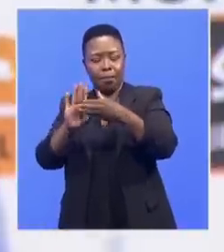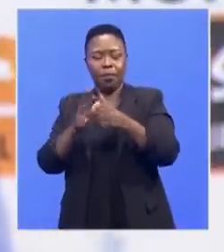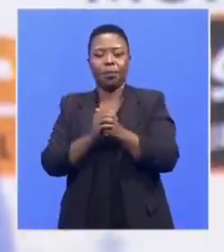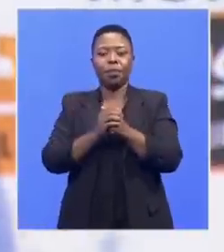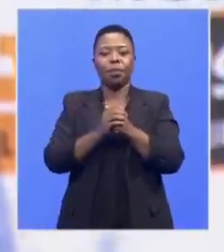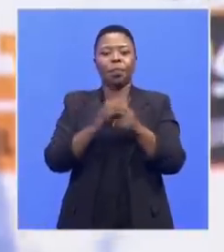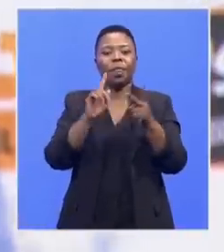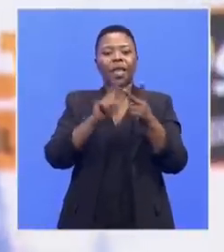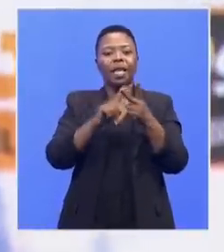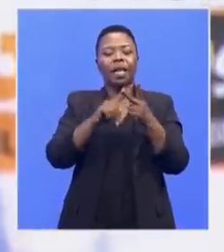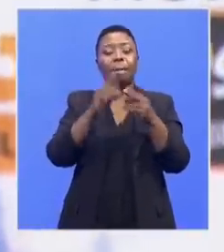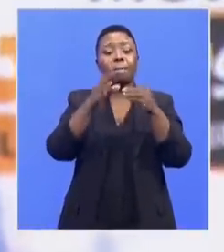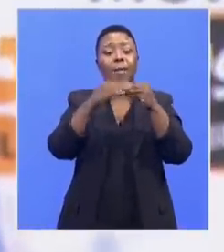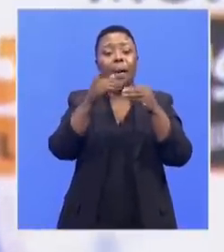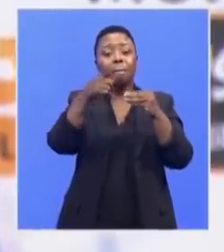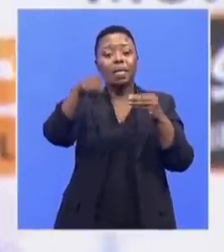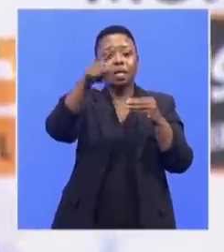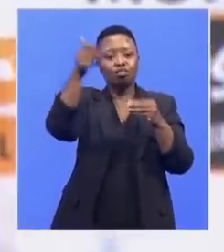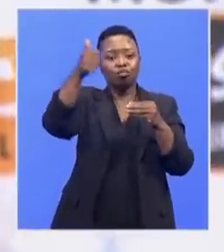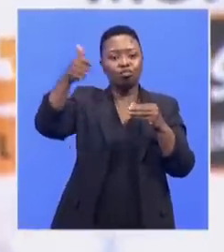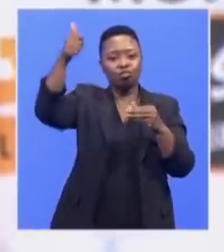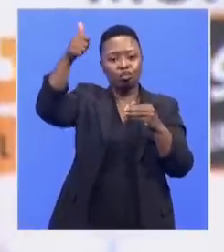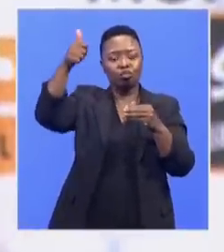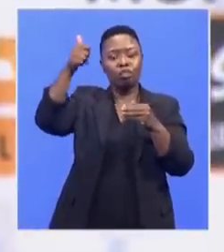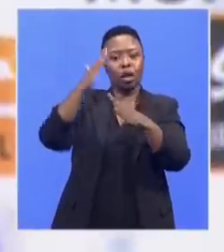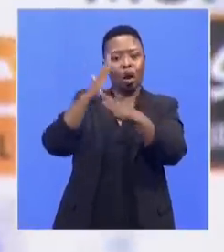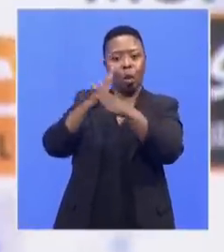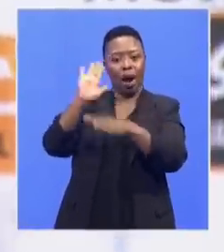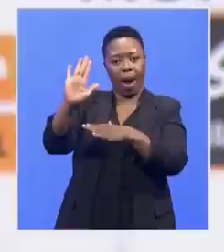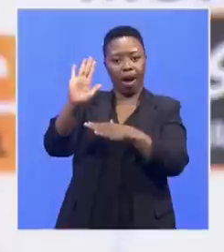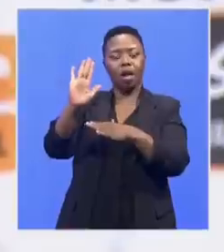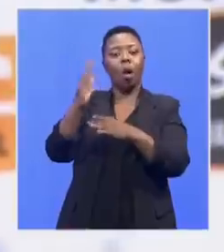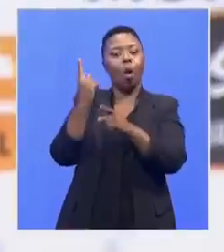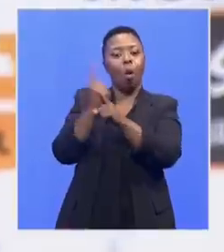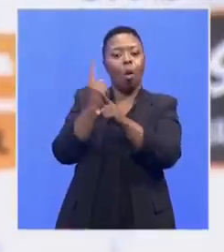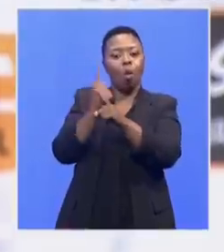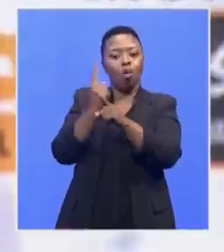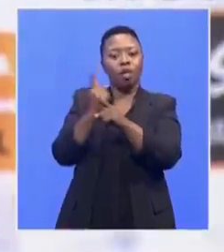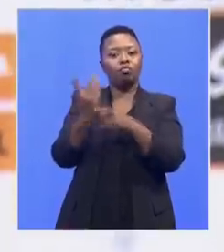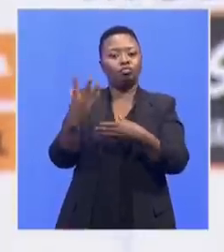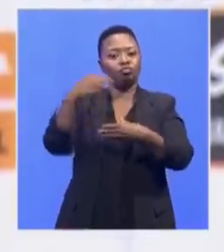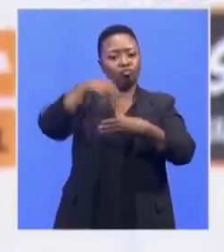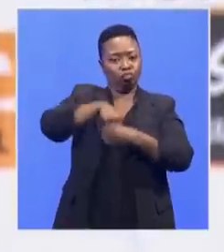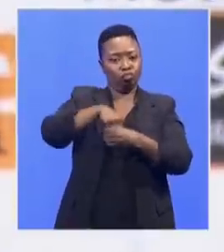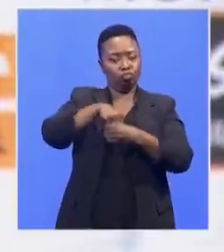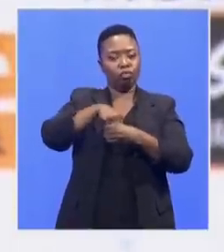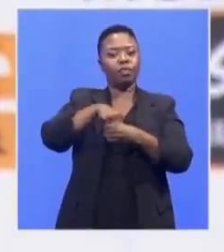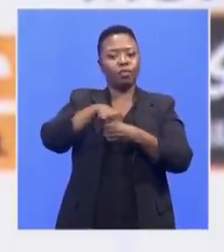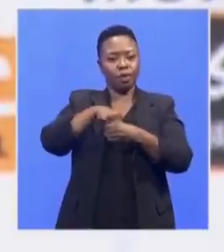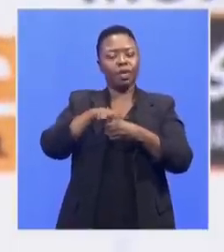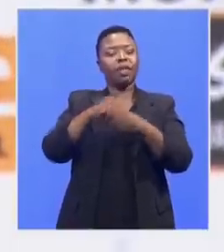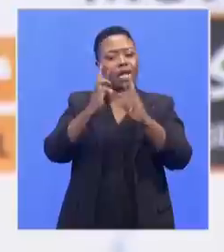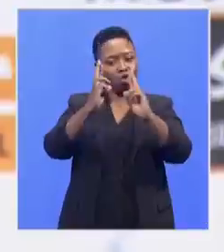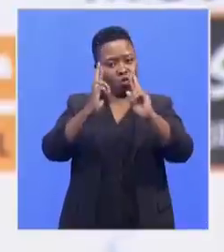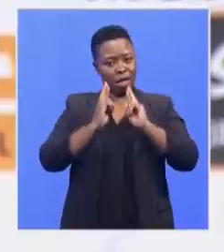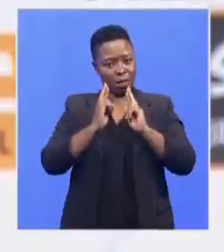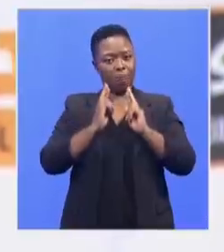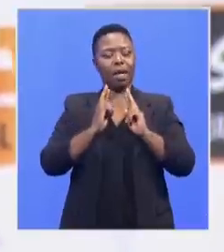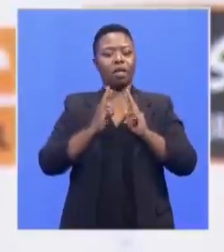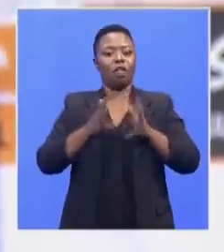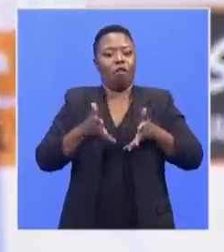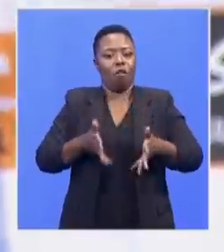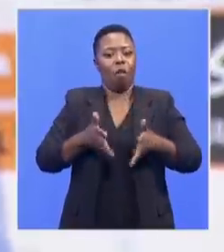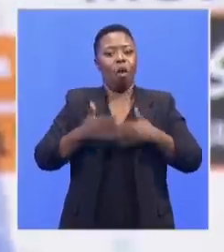corps who are here, who always grace our occasions with respect for our country and